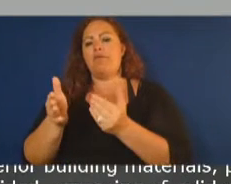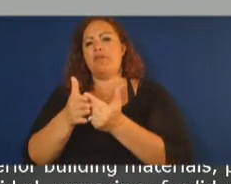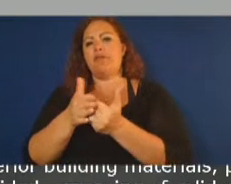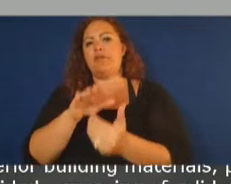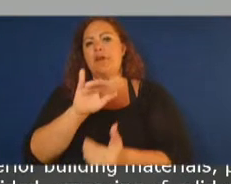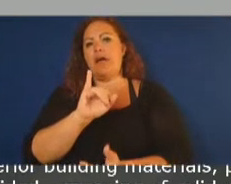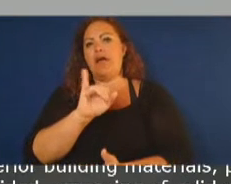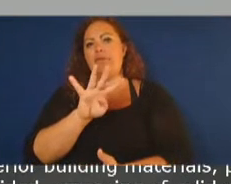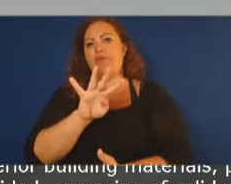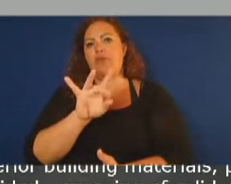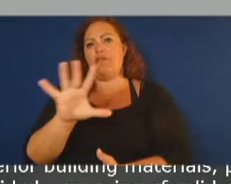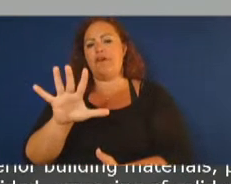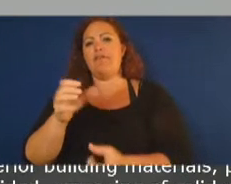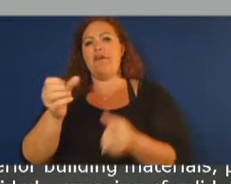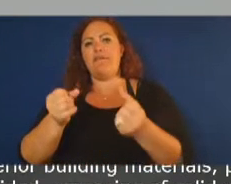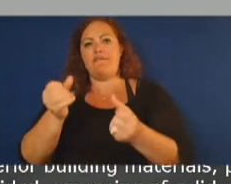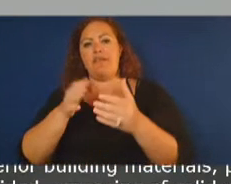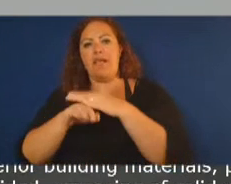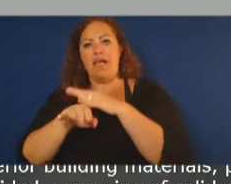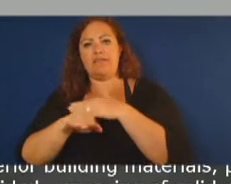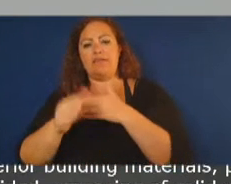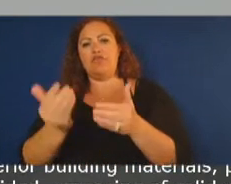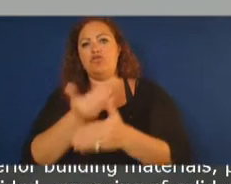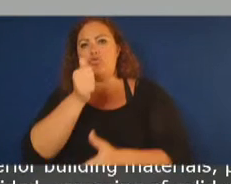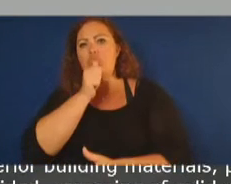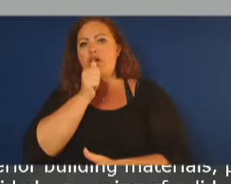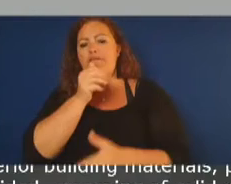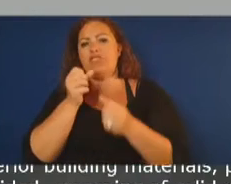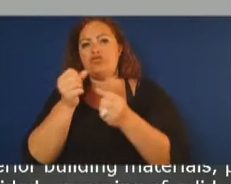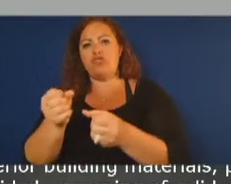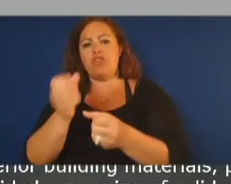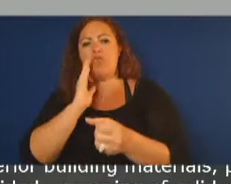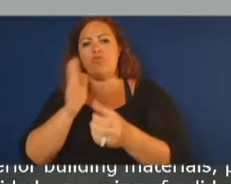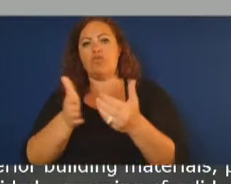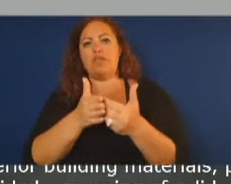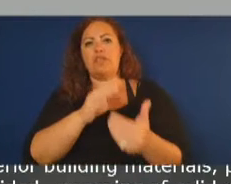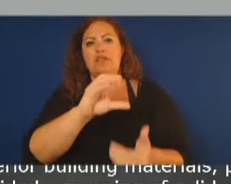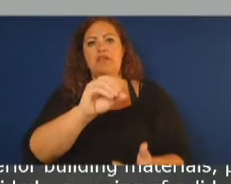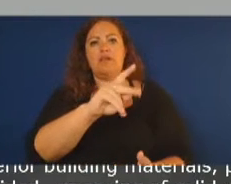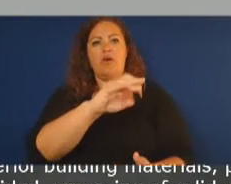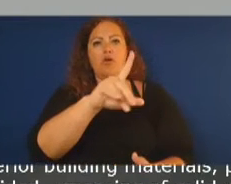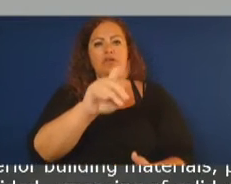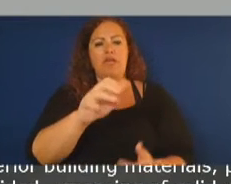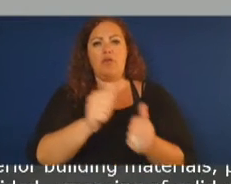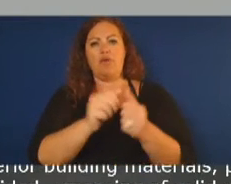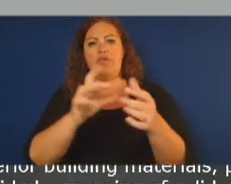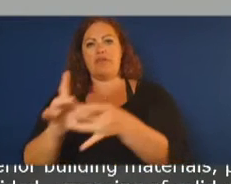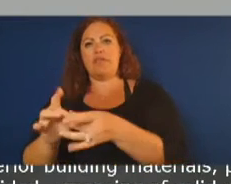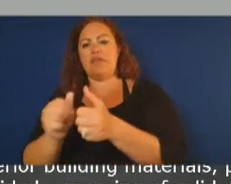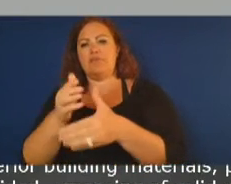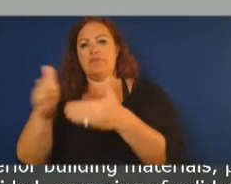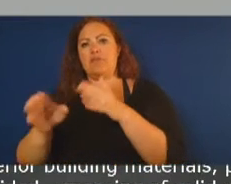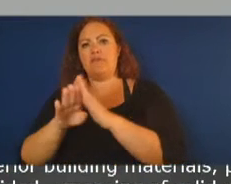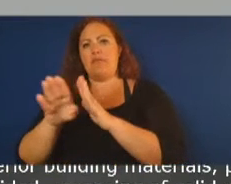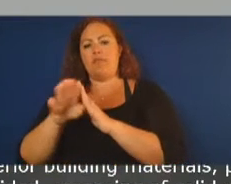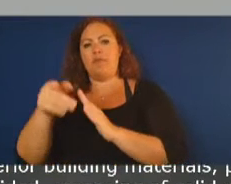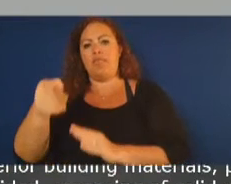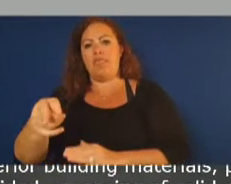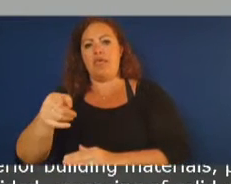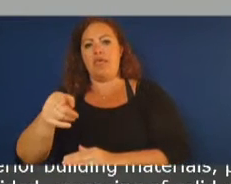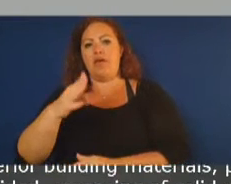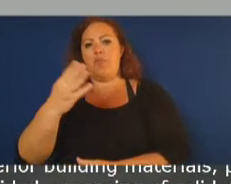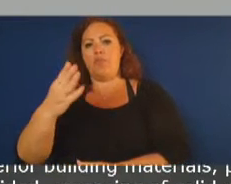vehicular access would be from a new private street that would connect from Oakdale Road to a connection with the adjacent development which is there on Blue